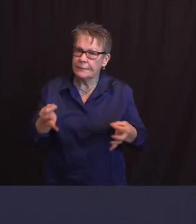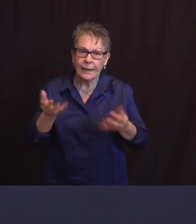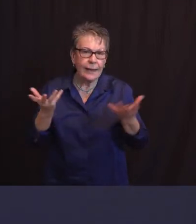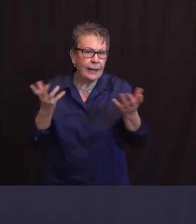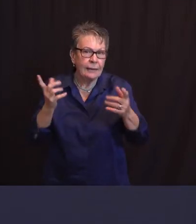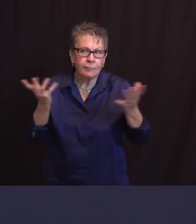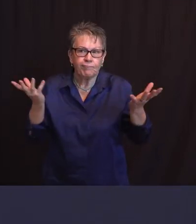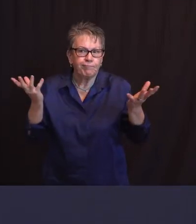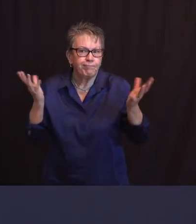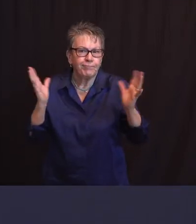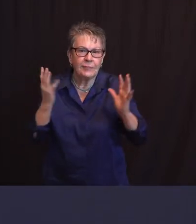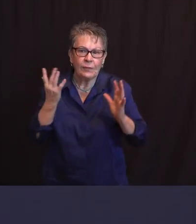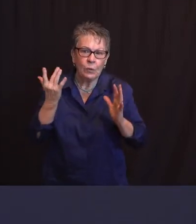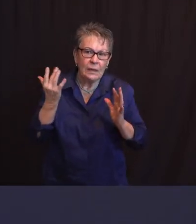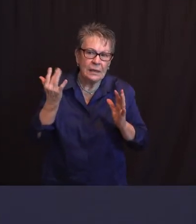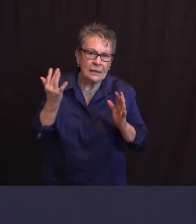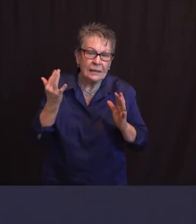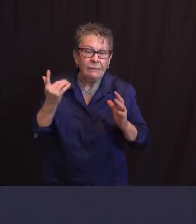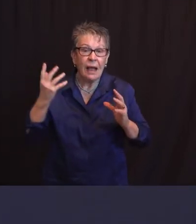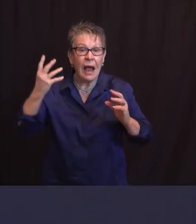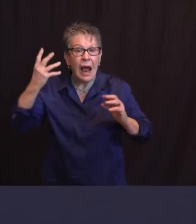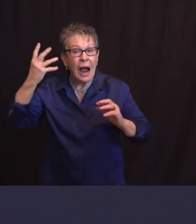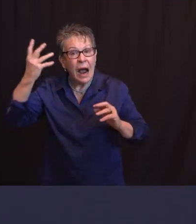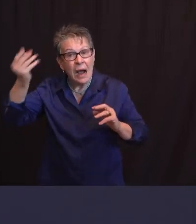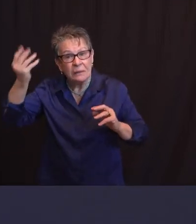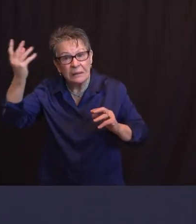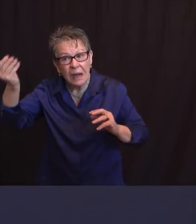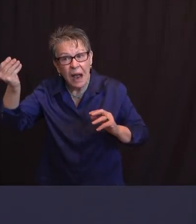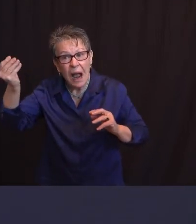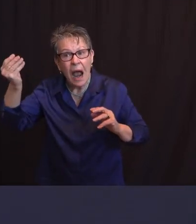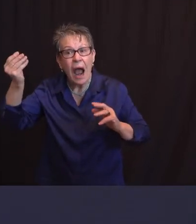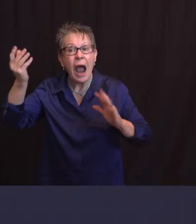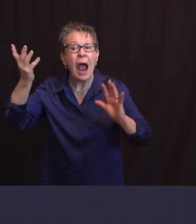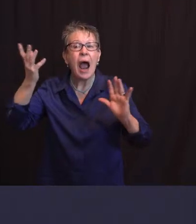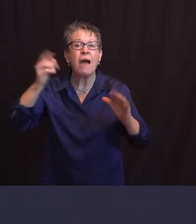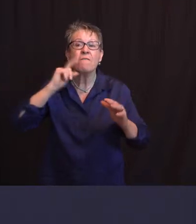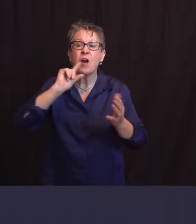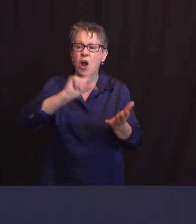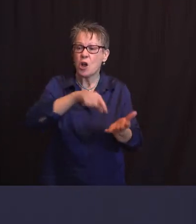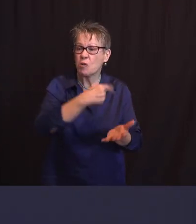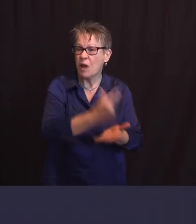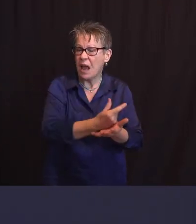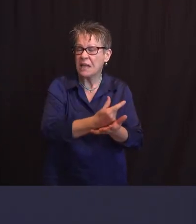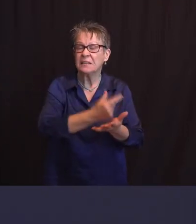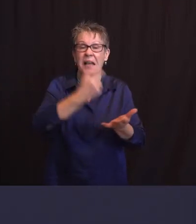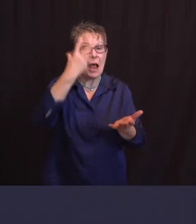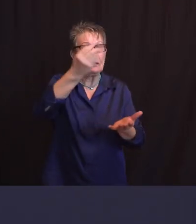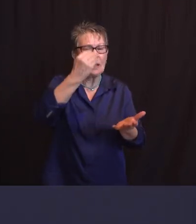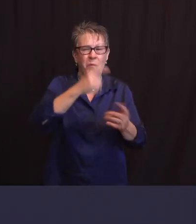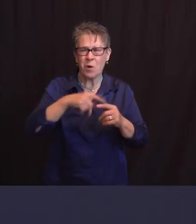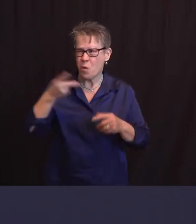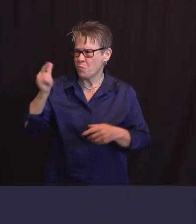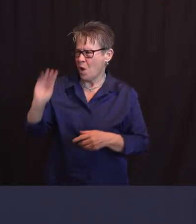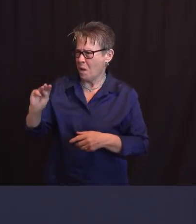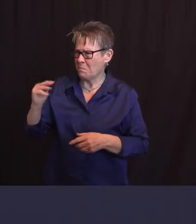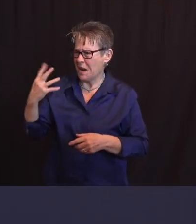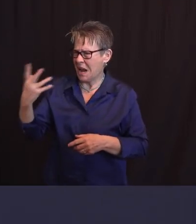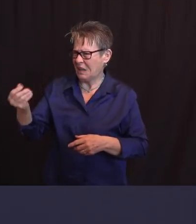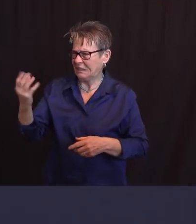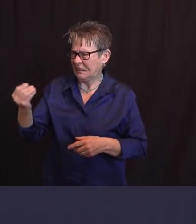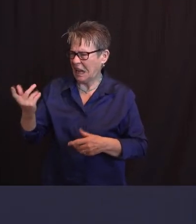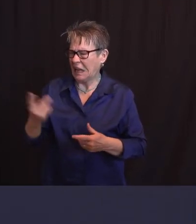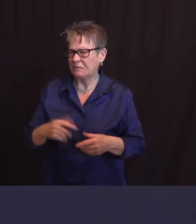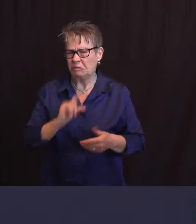if they're outdoors, which is more likely for a graduation, my guess is, than a prom, that's going to be an easier one to get our arms